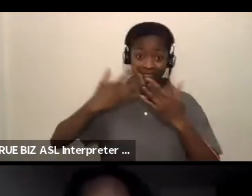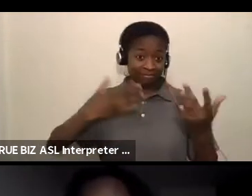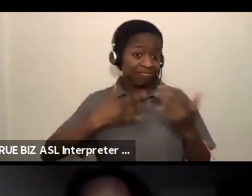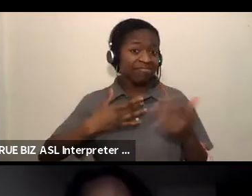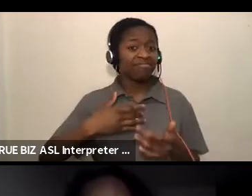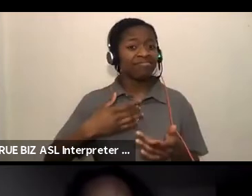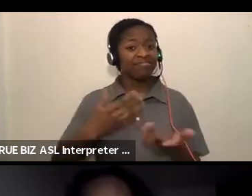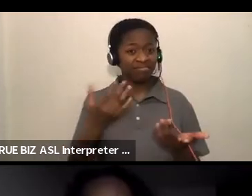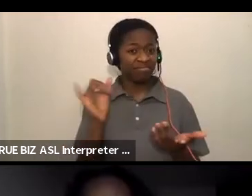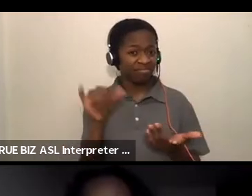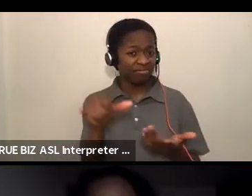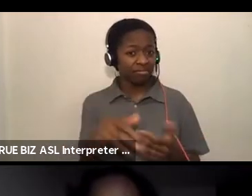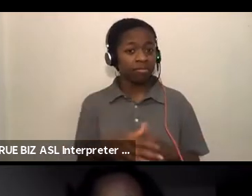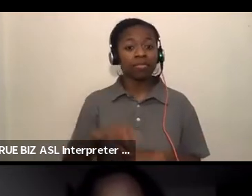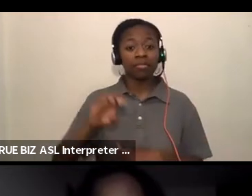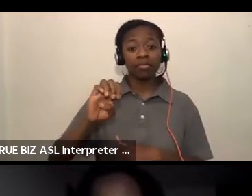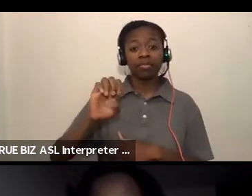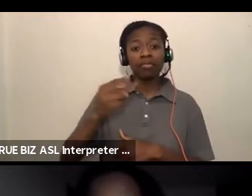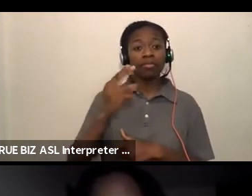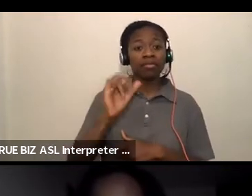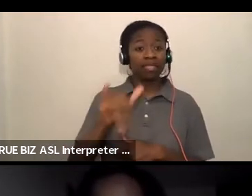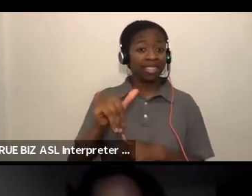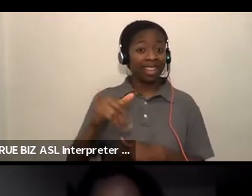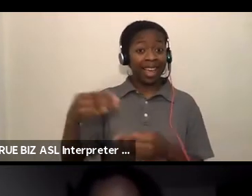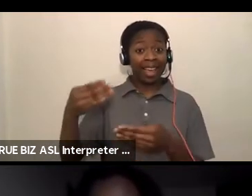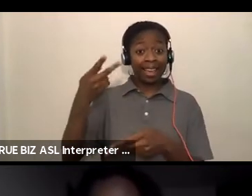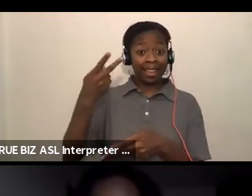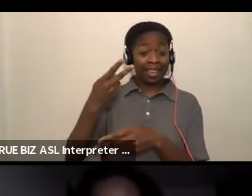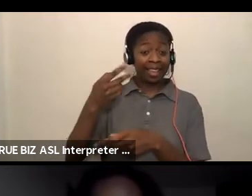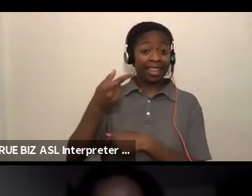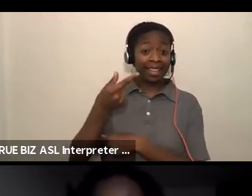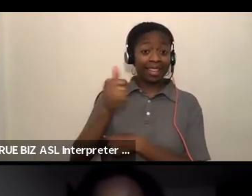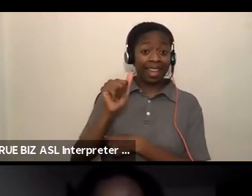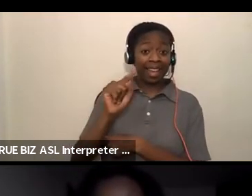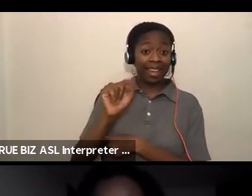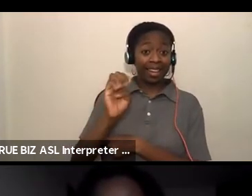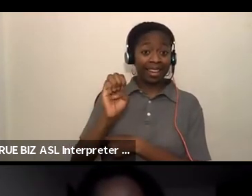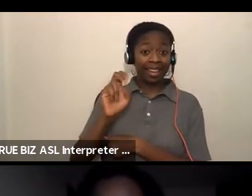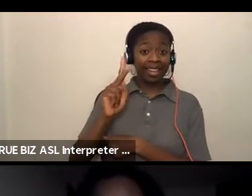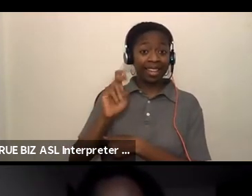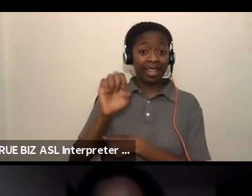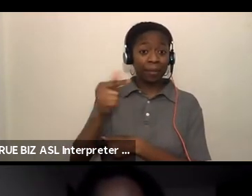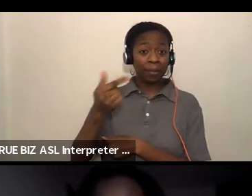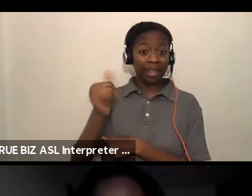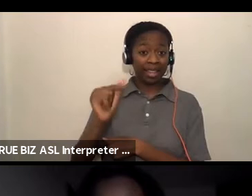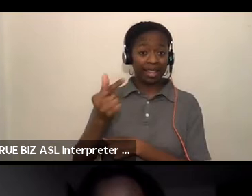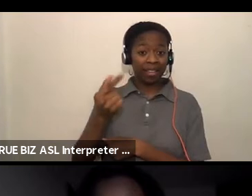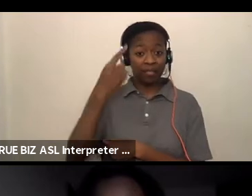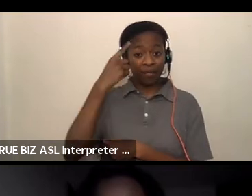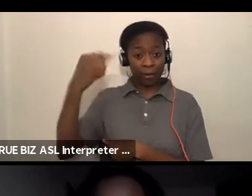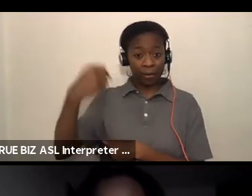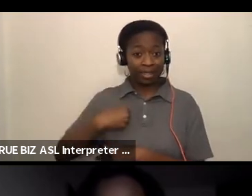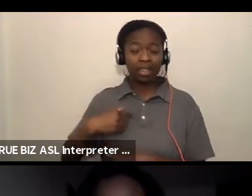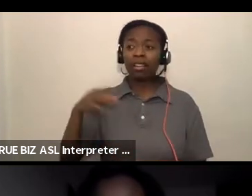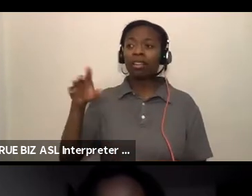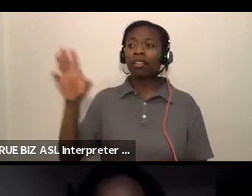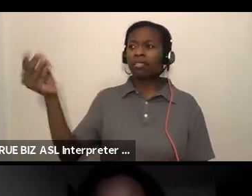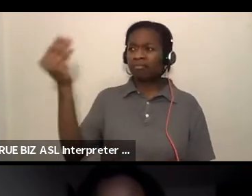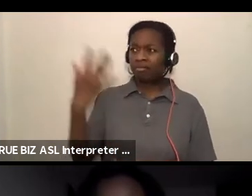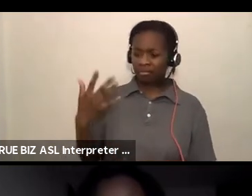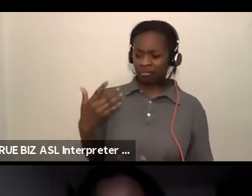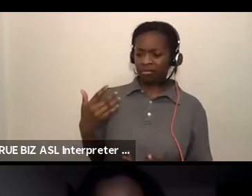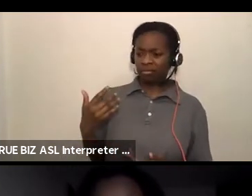Yeah. And that's what gatekeeping has been for me. It has been literally like, oh no, just do the contractor work. We